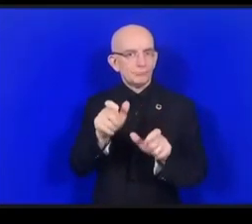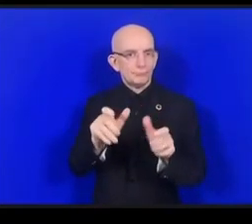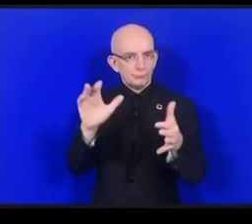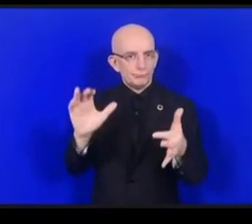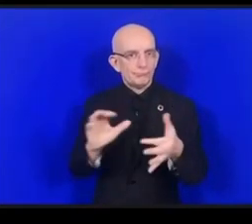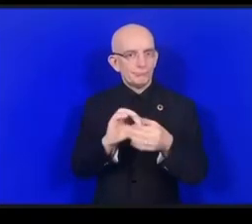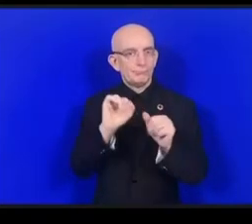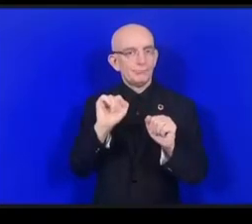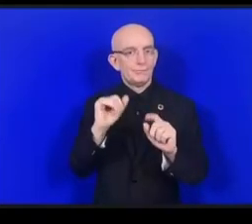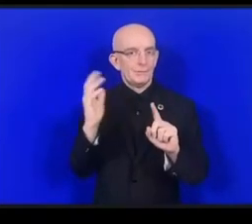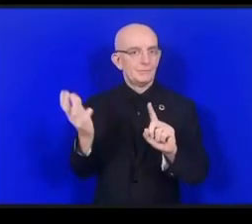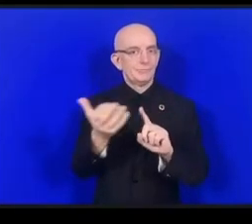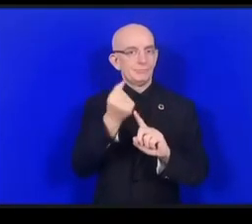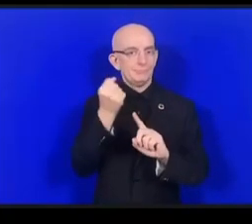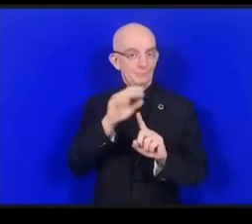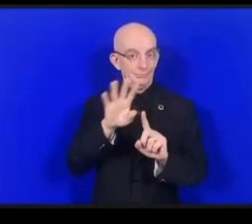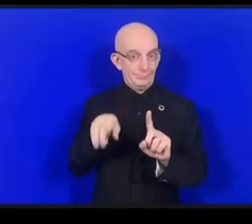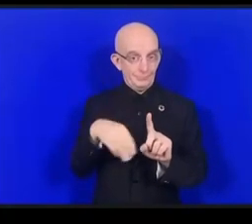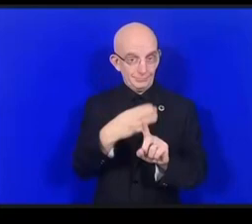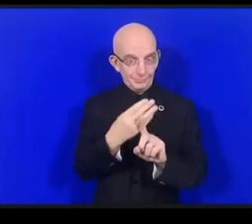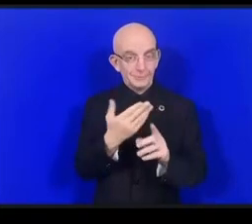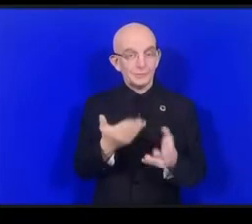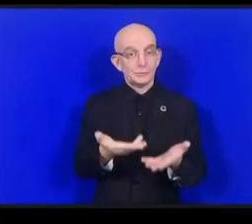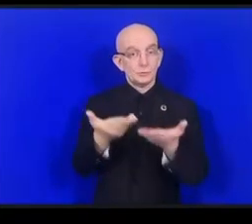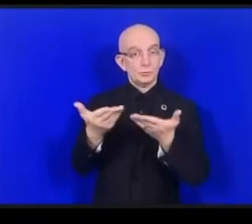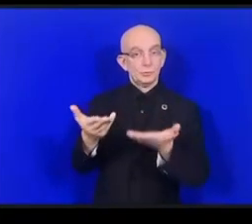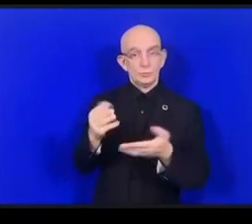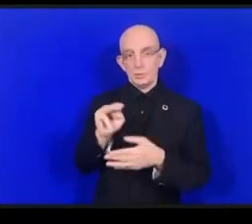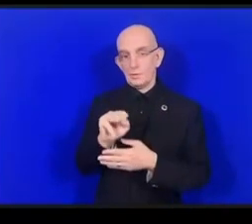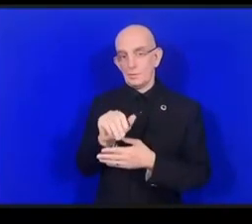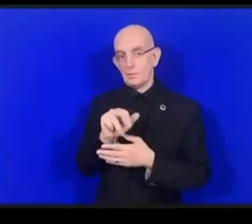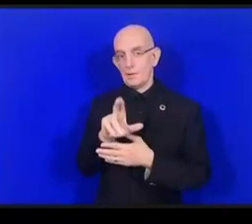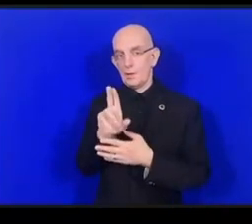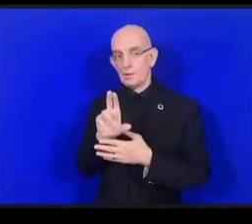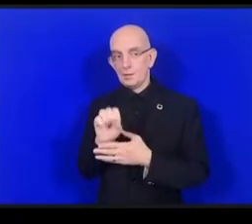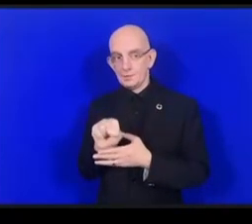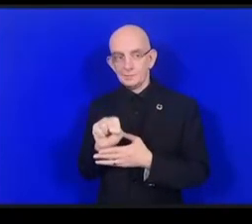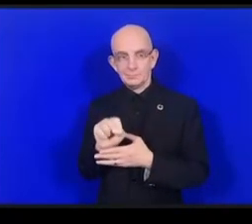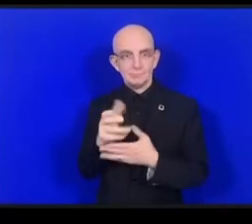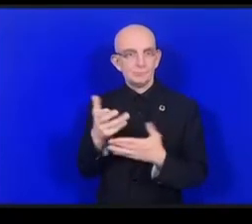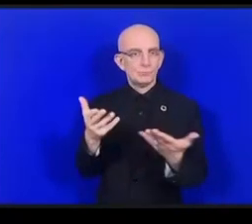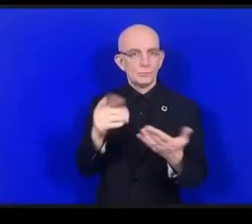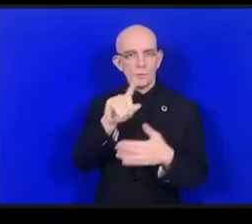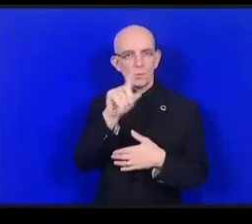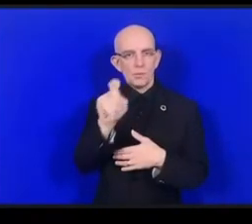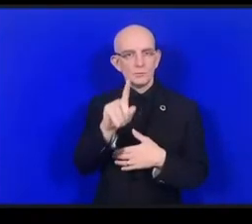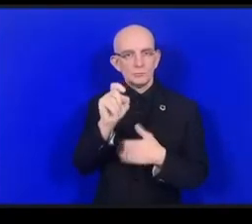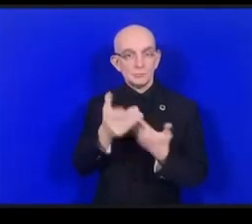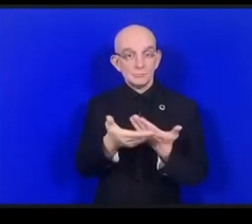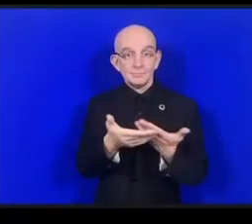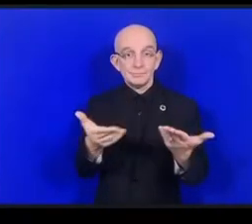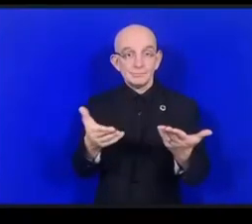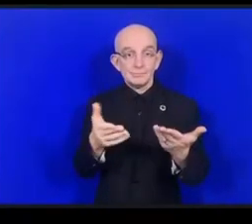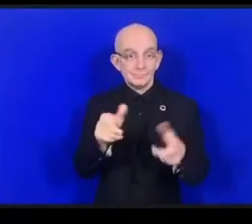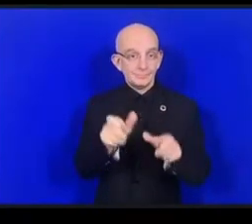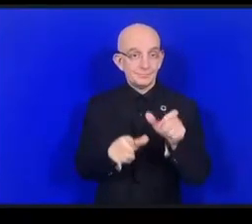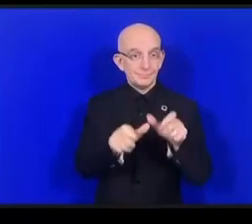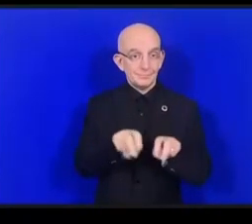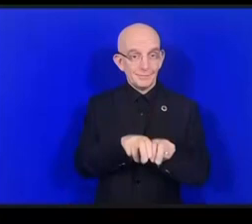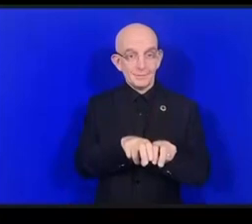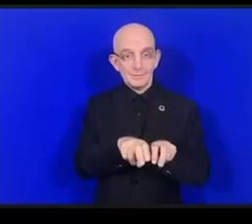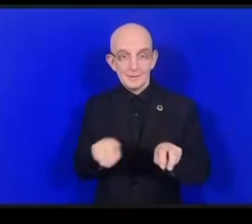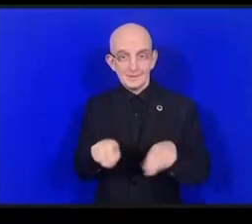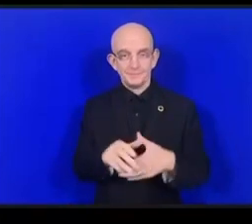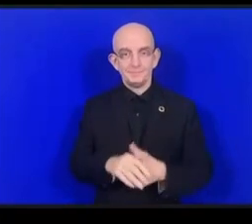our panelists. Thank you, and we are in a very big hall. I would very much encourage you to come forward a bit. That would look a little bit